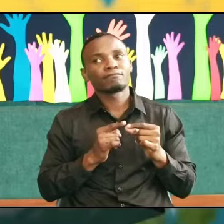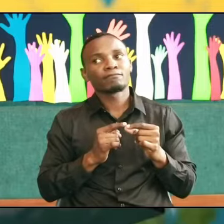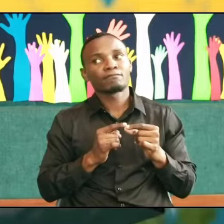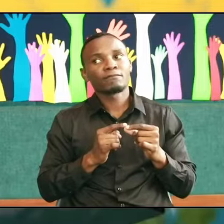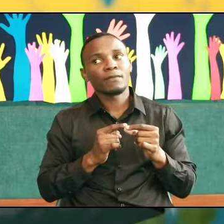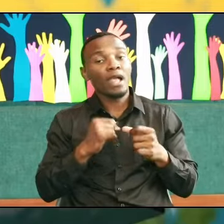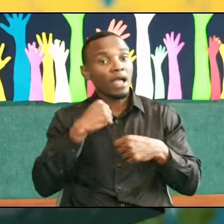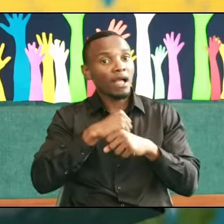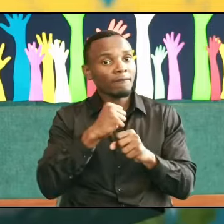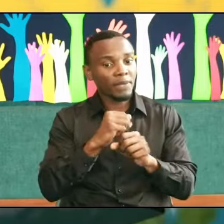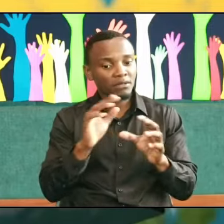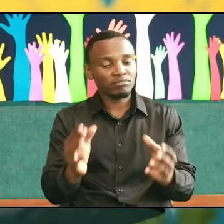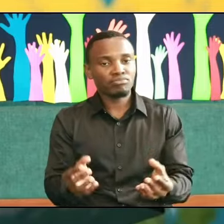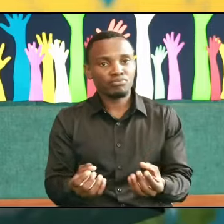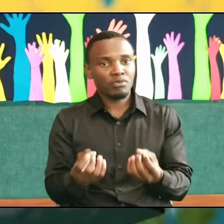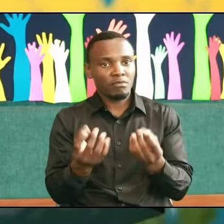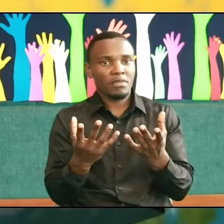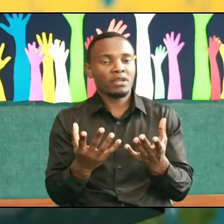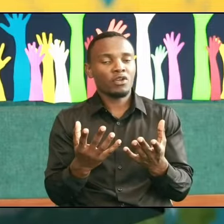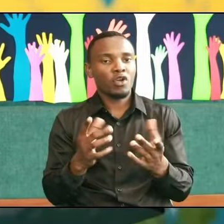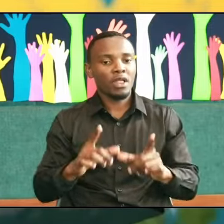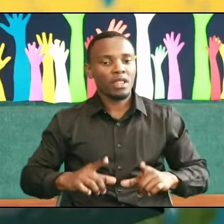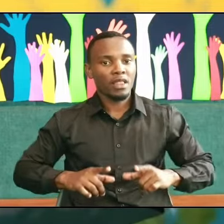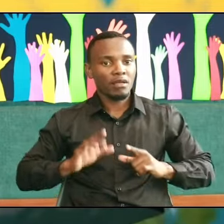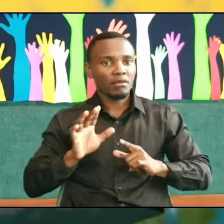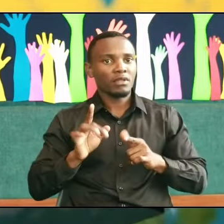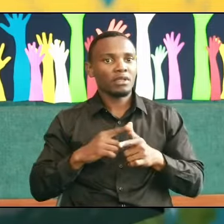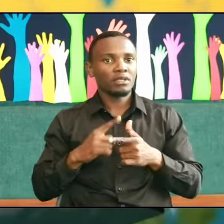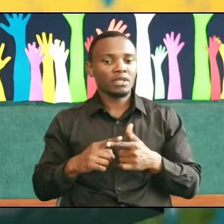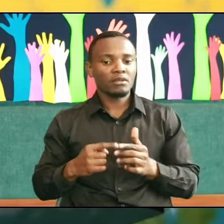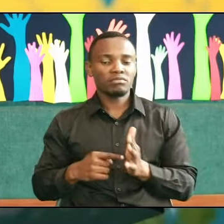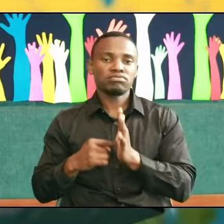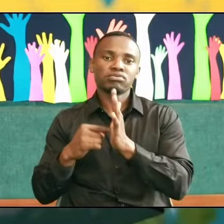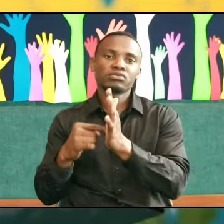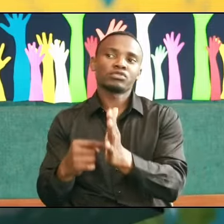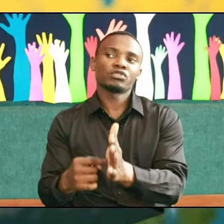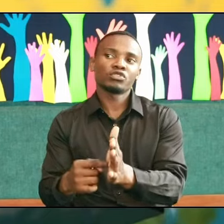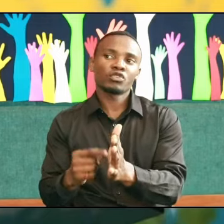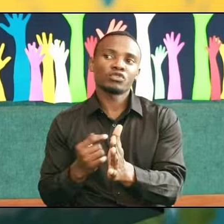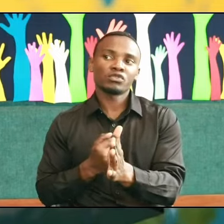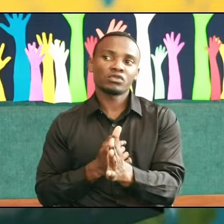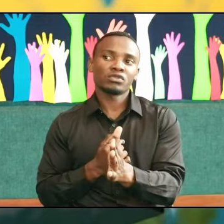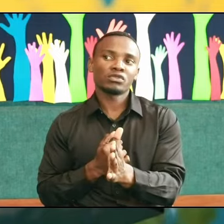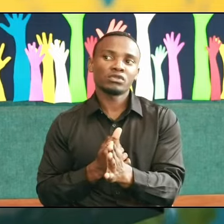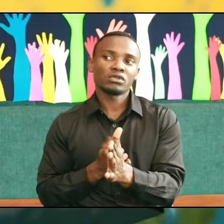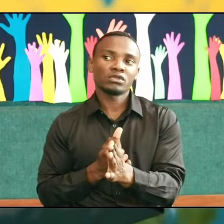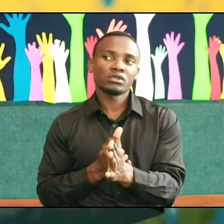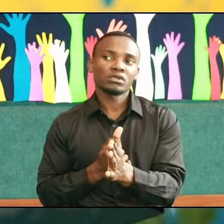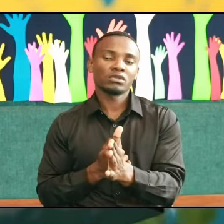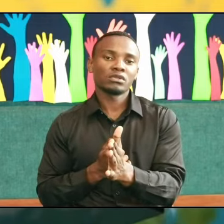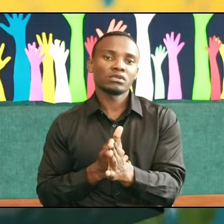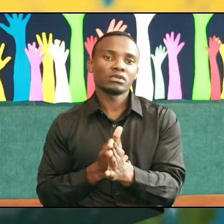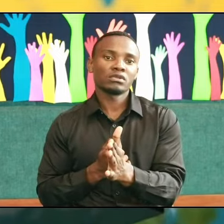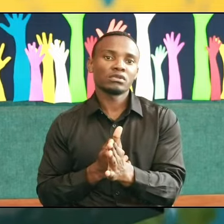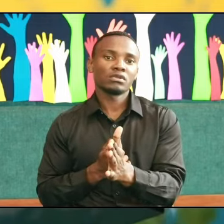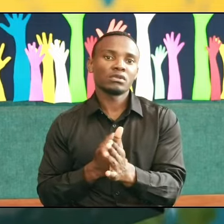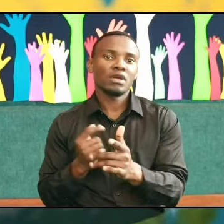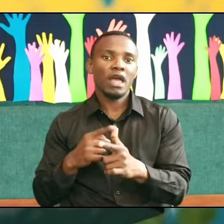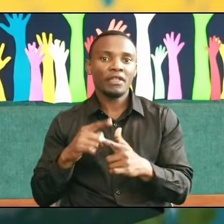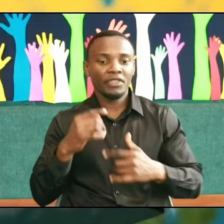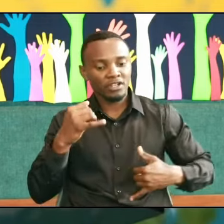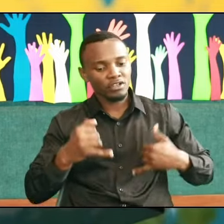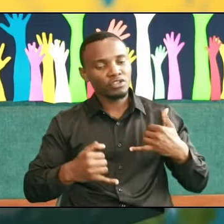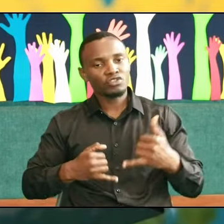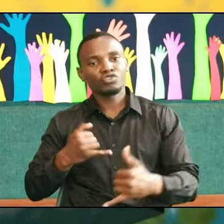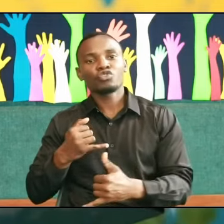perform a miracle in her life. And she conveys what? the cake to the man of God, and there is joy in